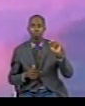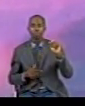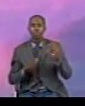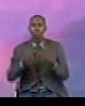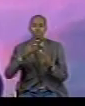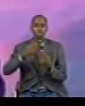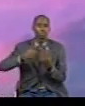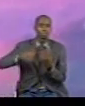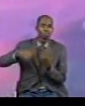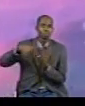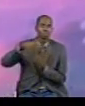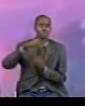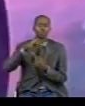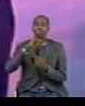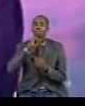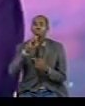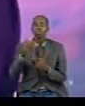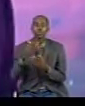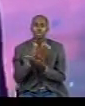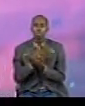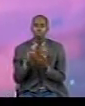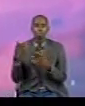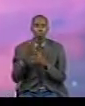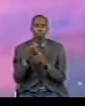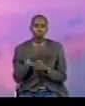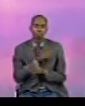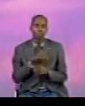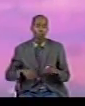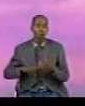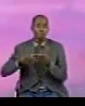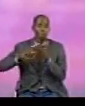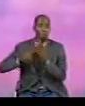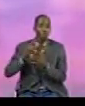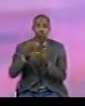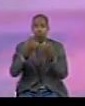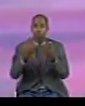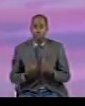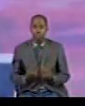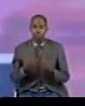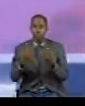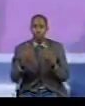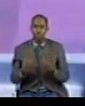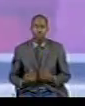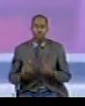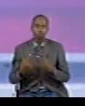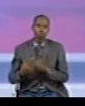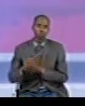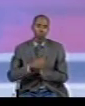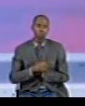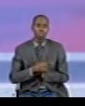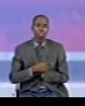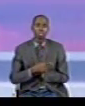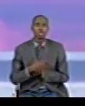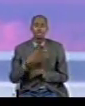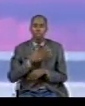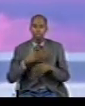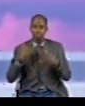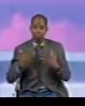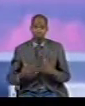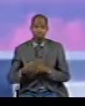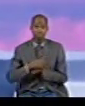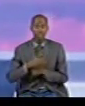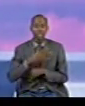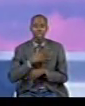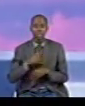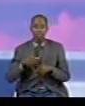not away from the Lord. Once you come today. And then permanently, you remain with